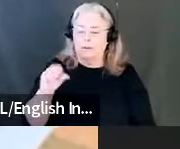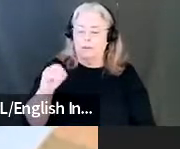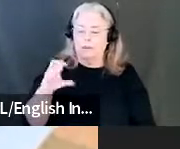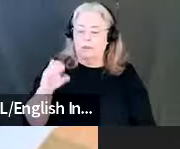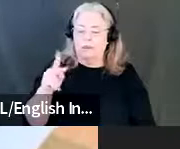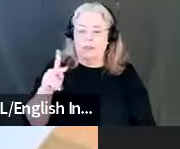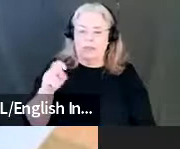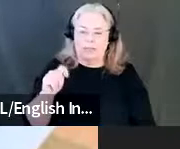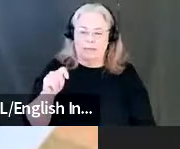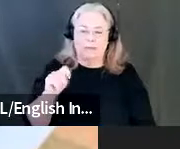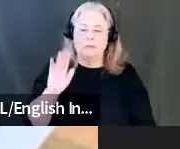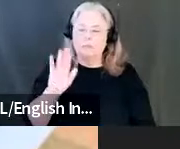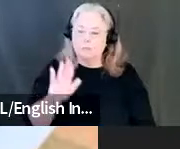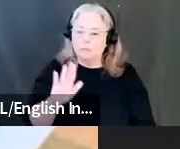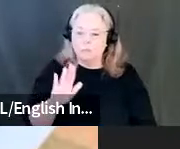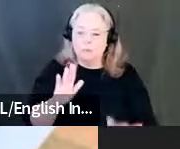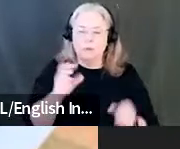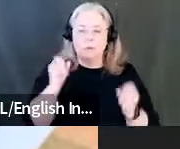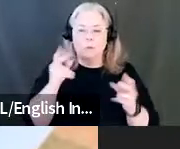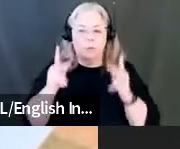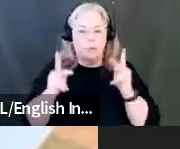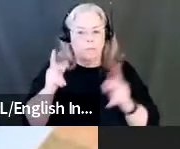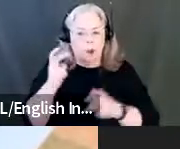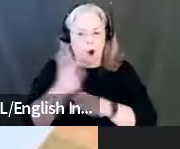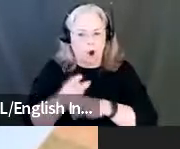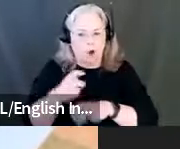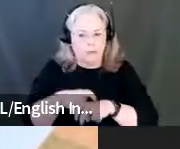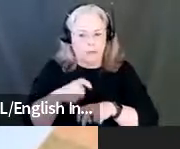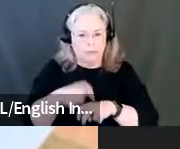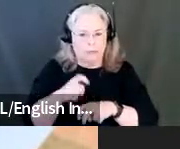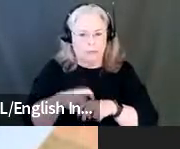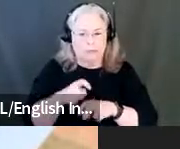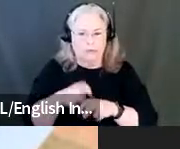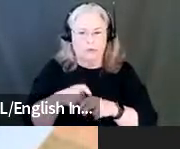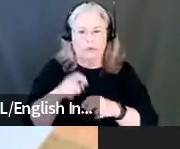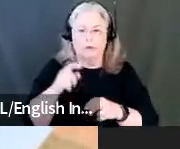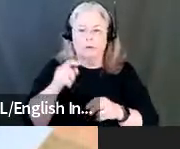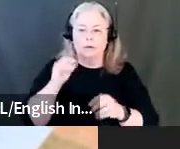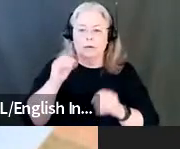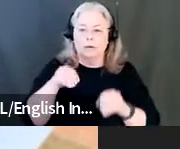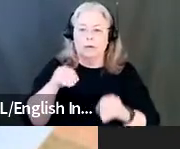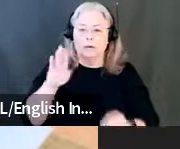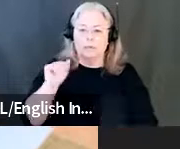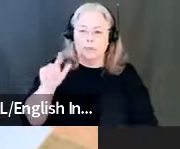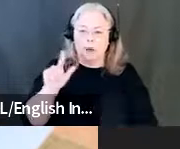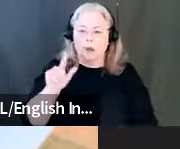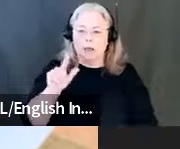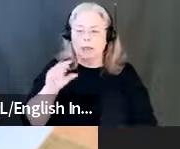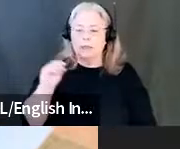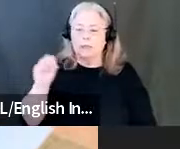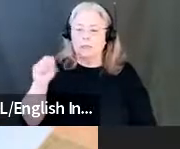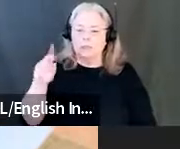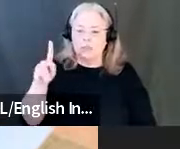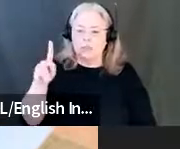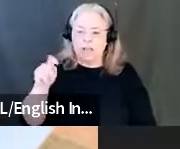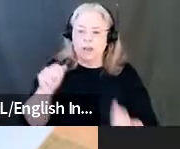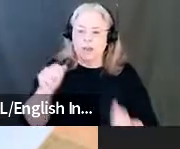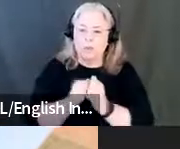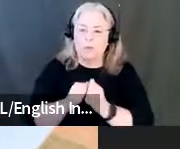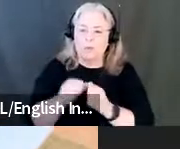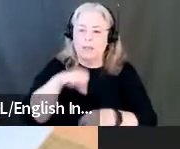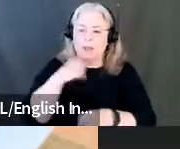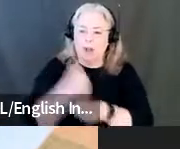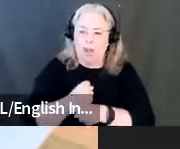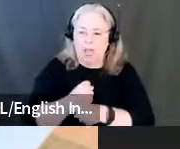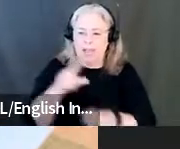because. Okay, so a lot of people have a hard time popping in balls and sockets of the lock line, and then the pliers